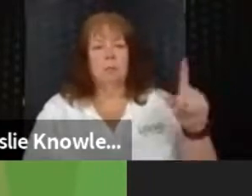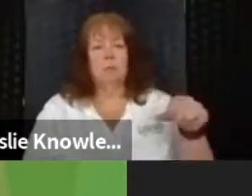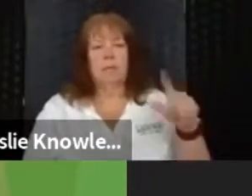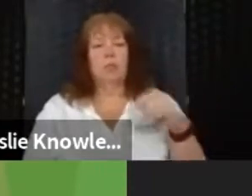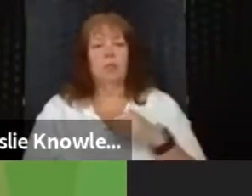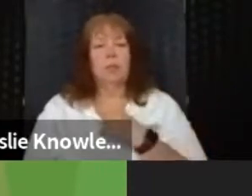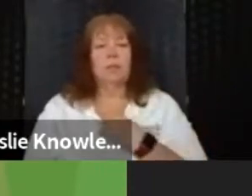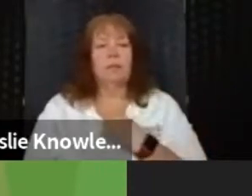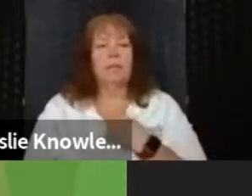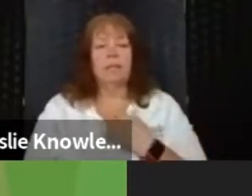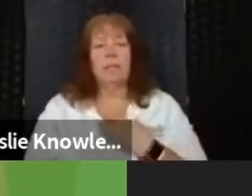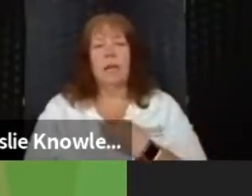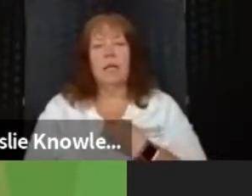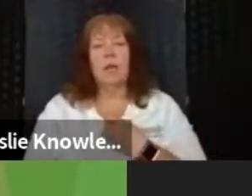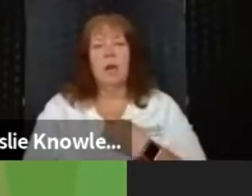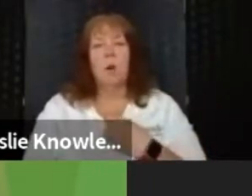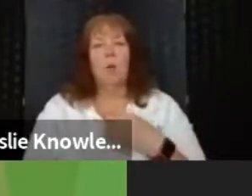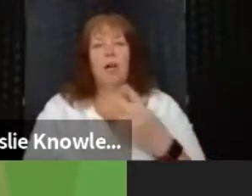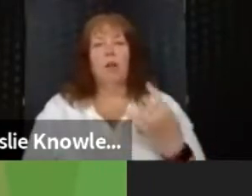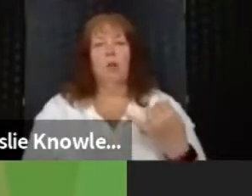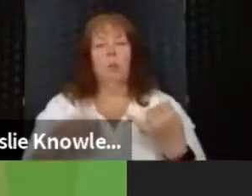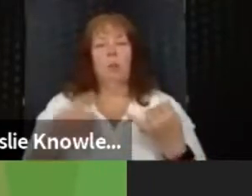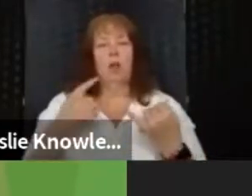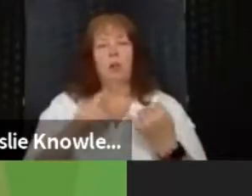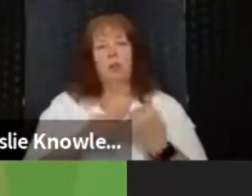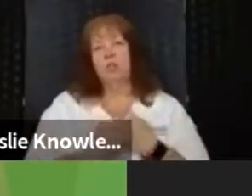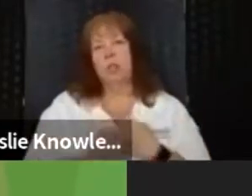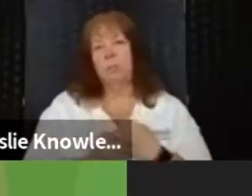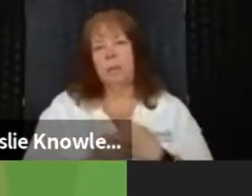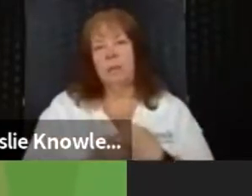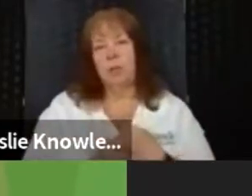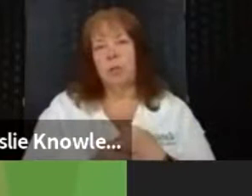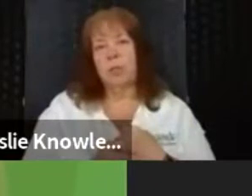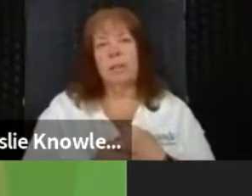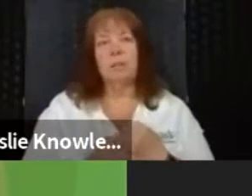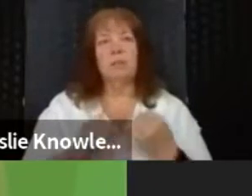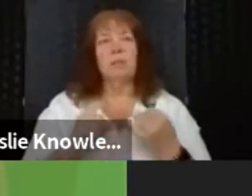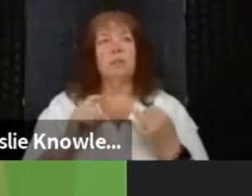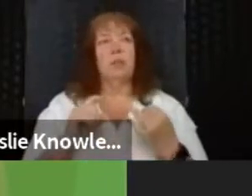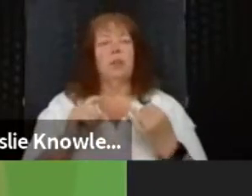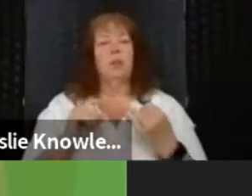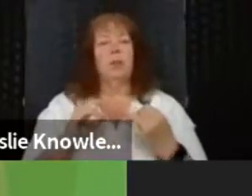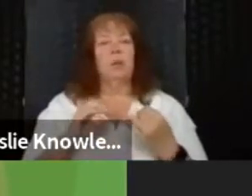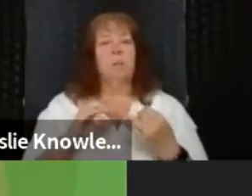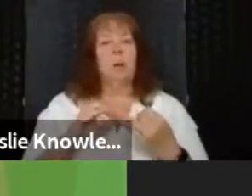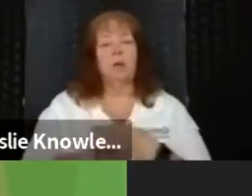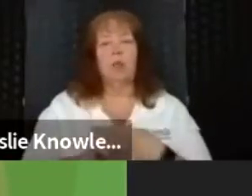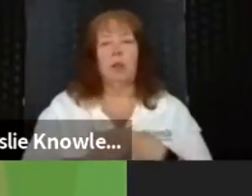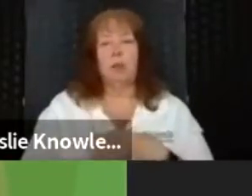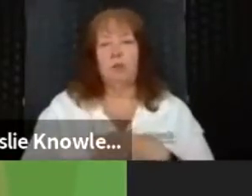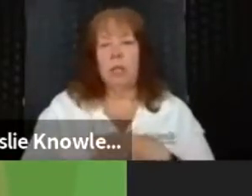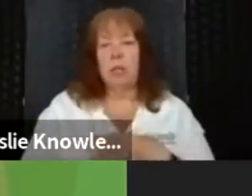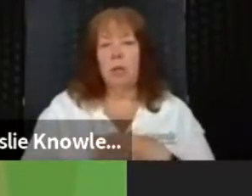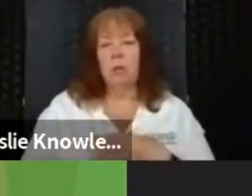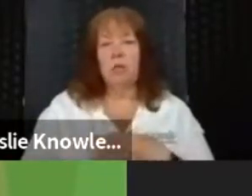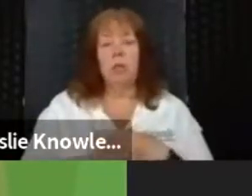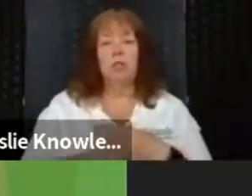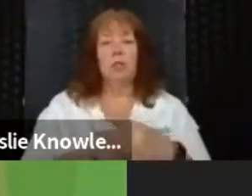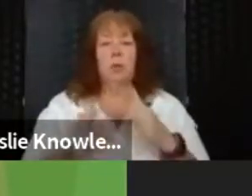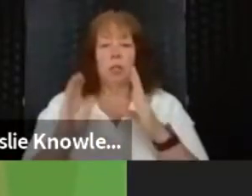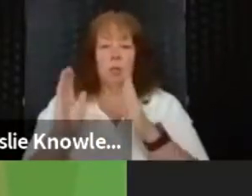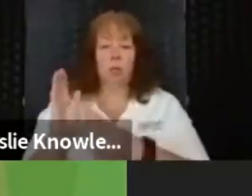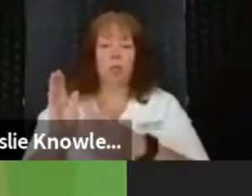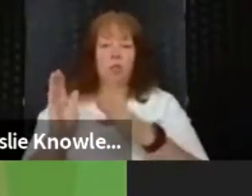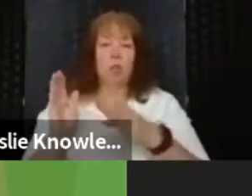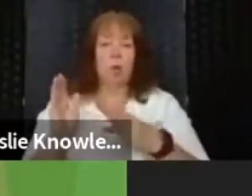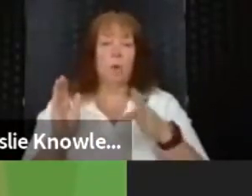4 sections on the left-hand side where you put all your syllabi for your classes. You can post all your videos